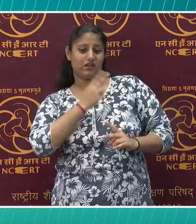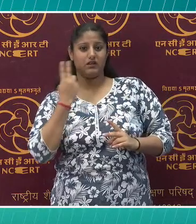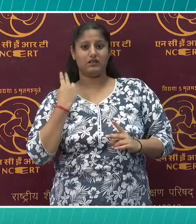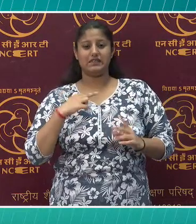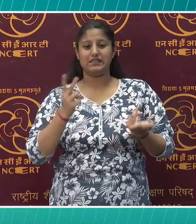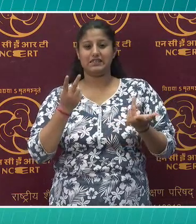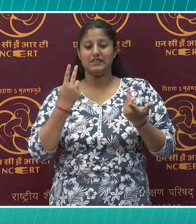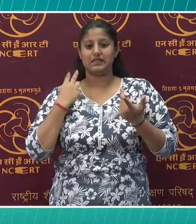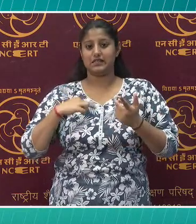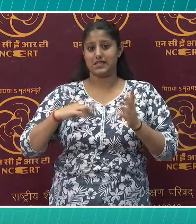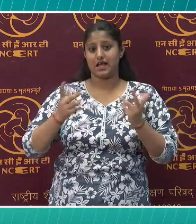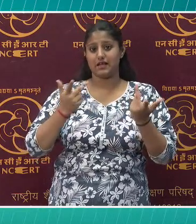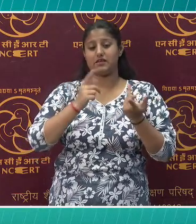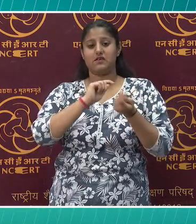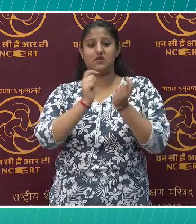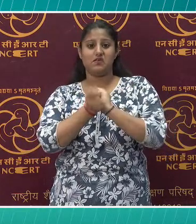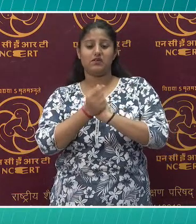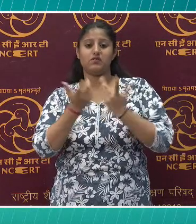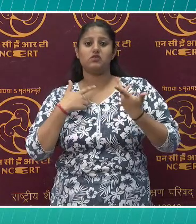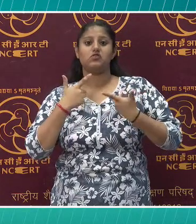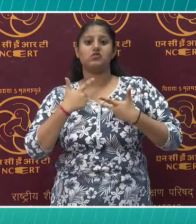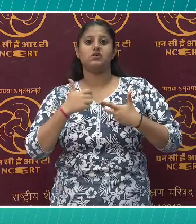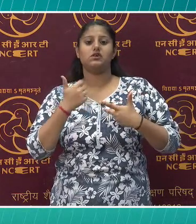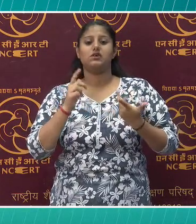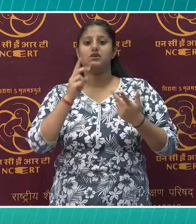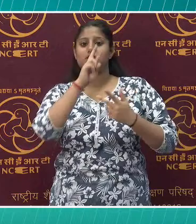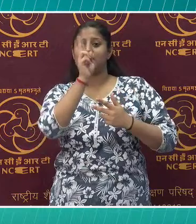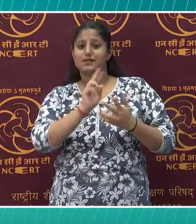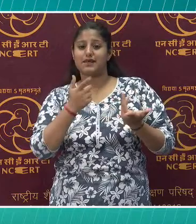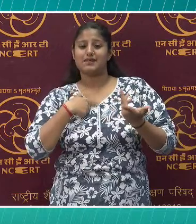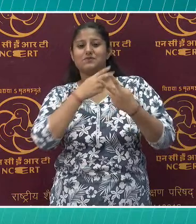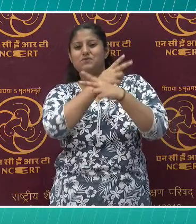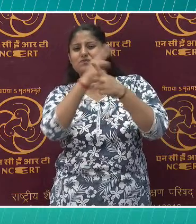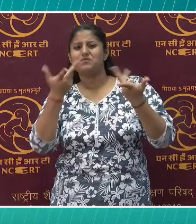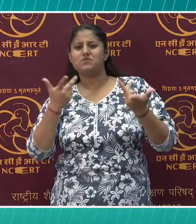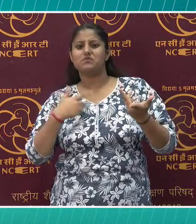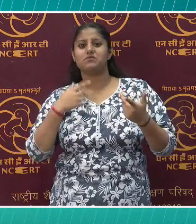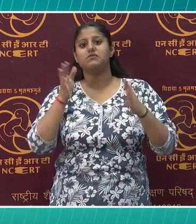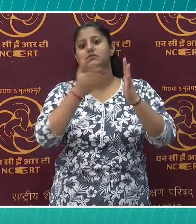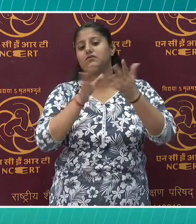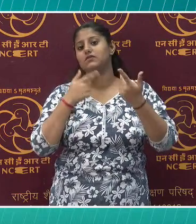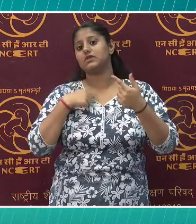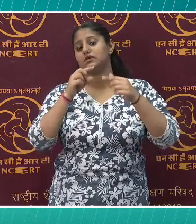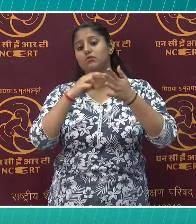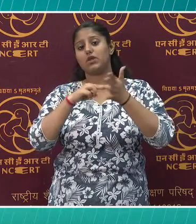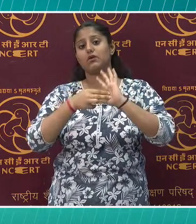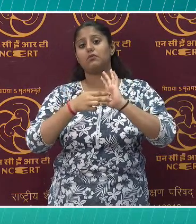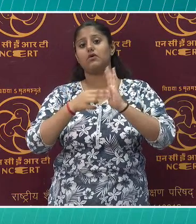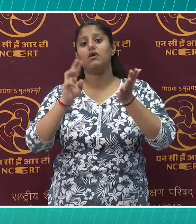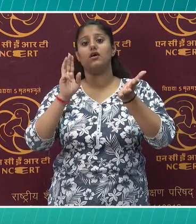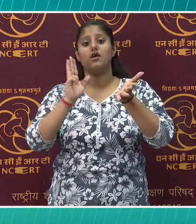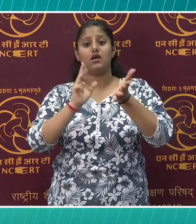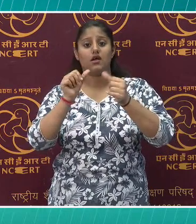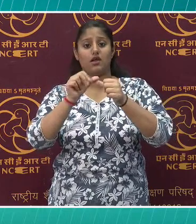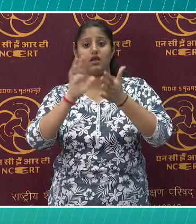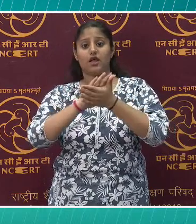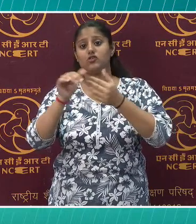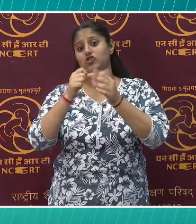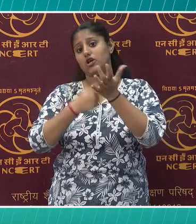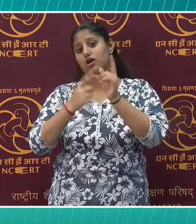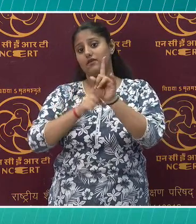in dance also, in theatre also, in a musical performance also, you will see that aharya, costumes,